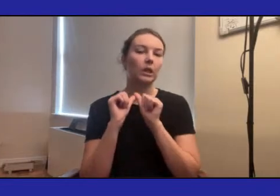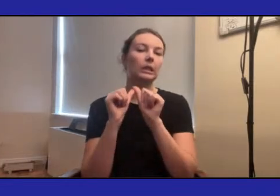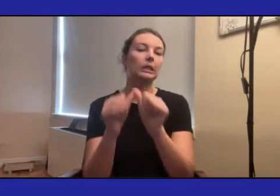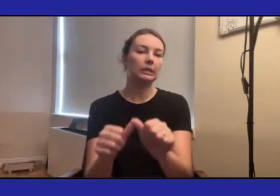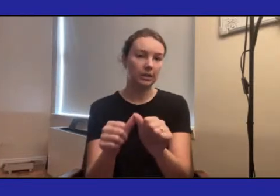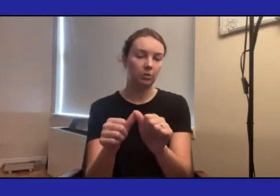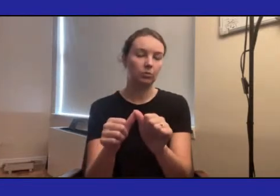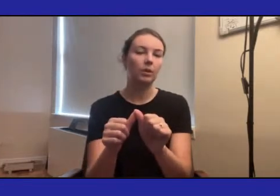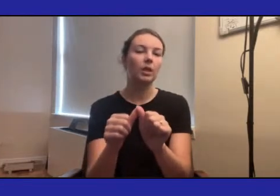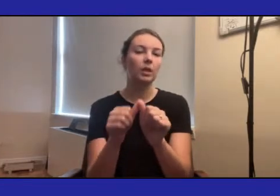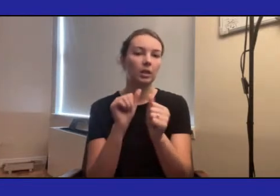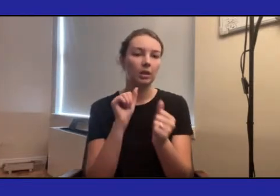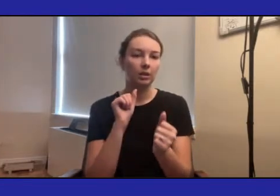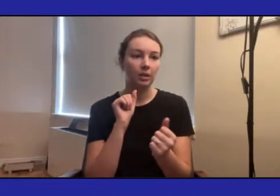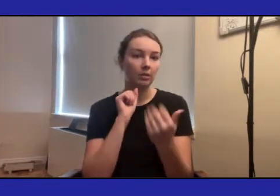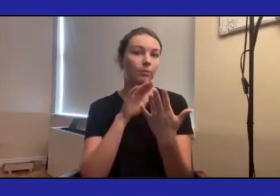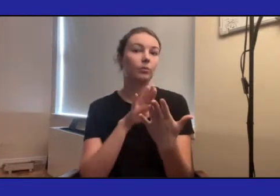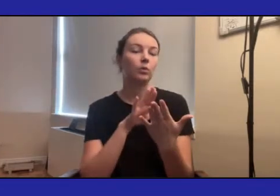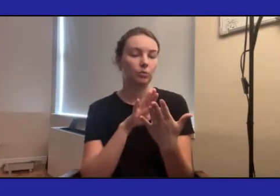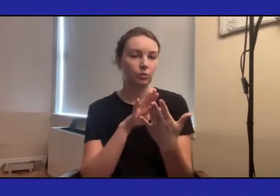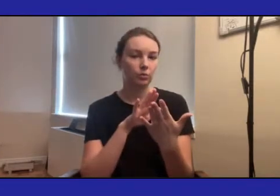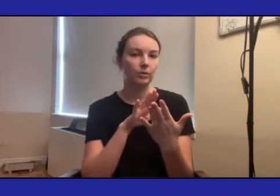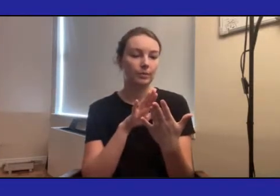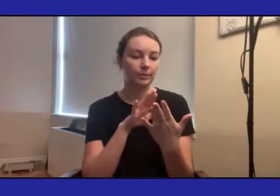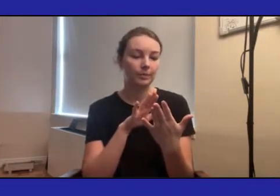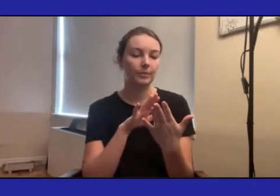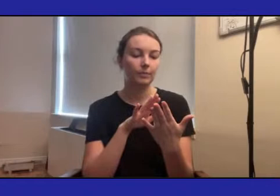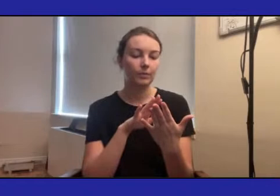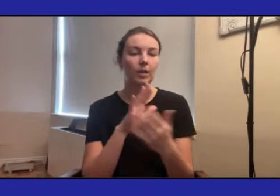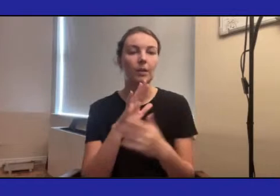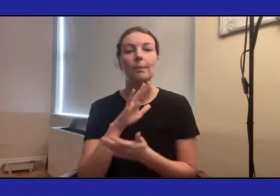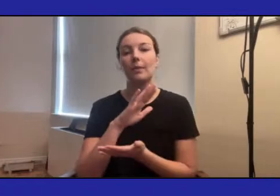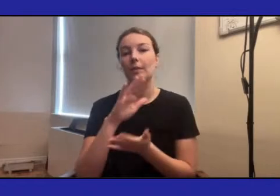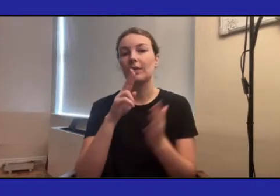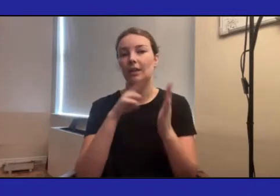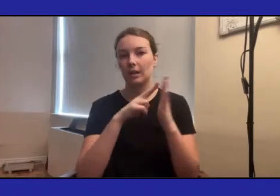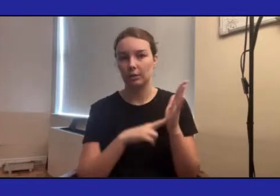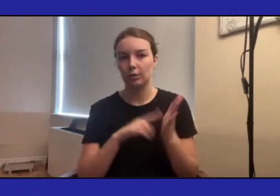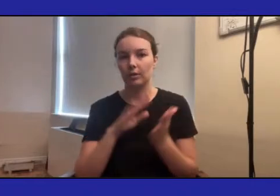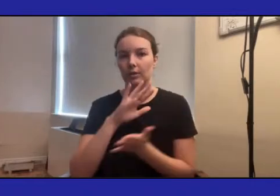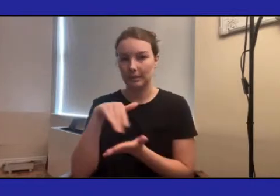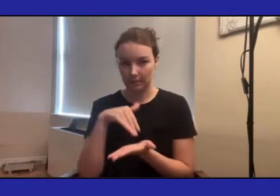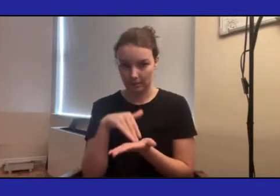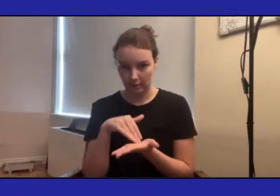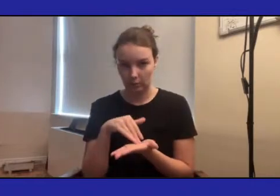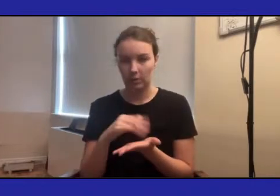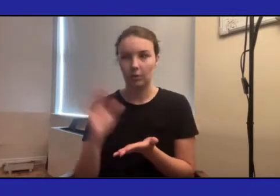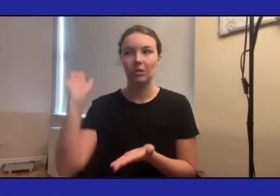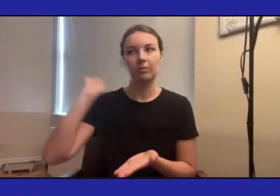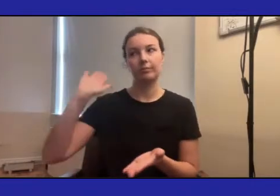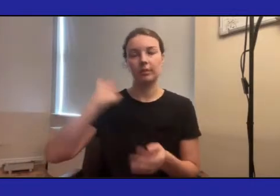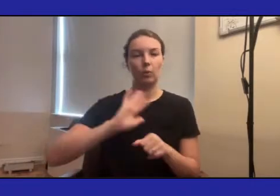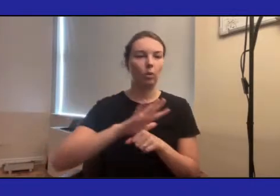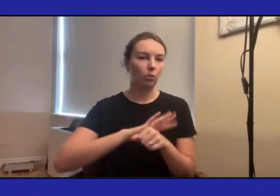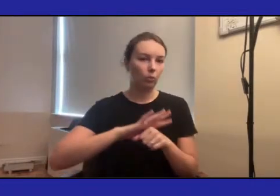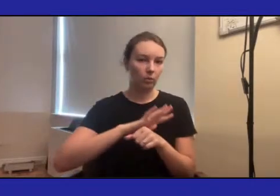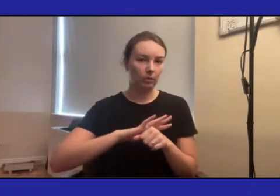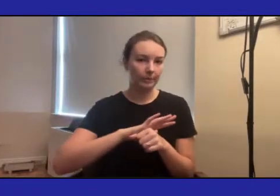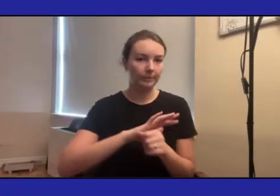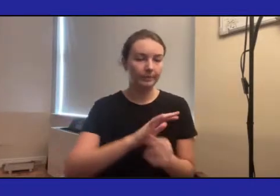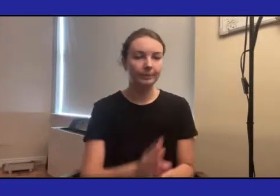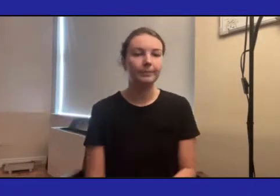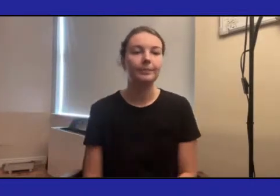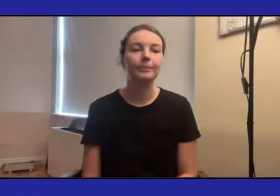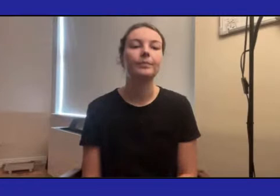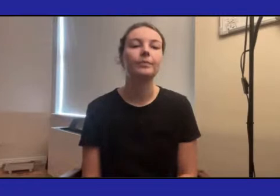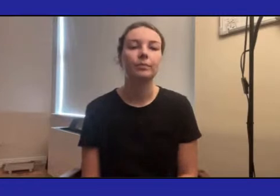approach, although we're doing the contracts centrally, whereas in the past they were done at the local level. I will just,